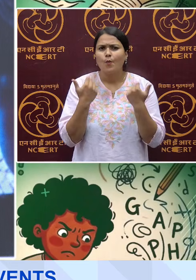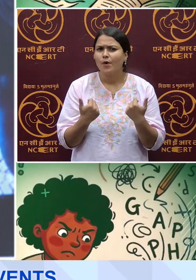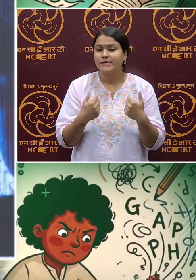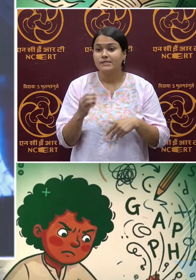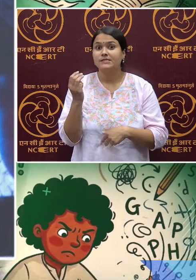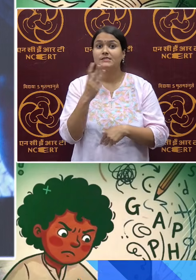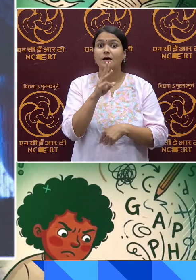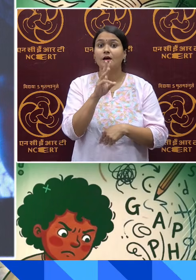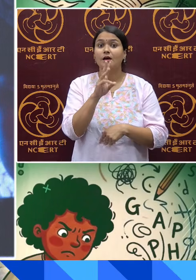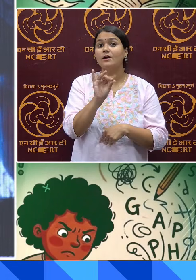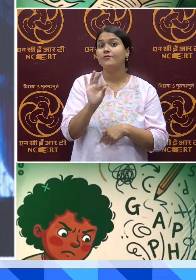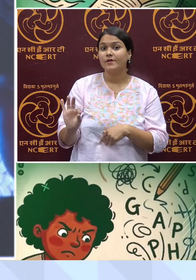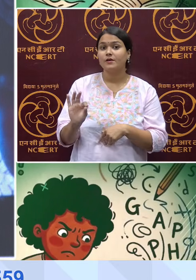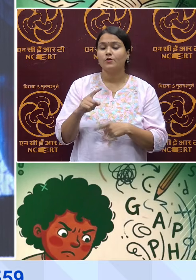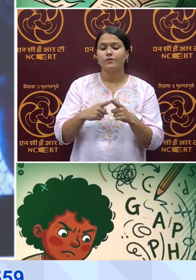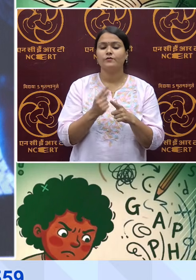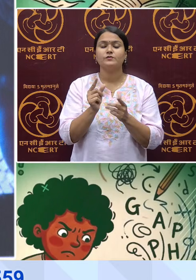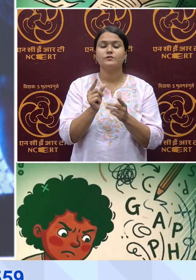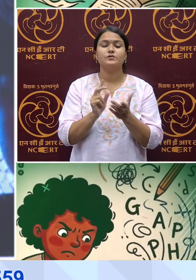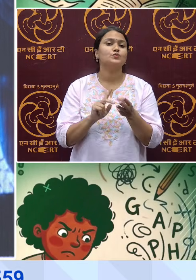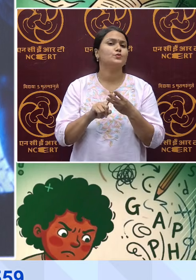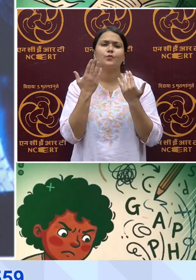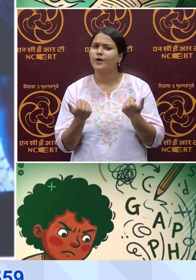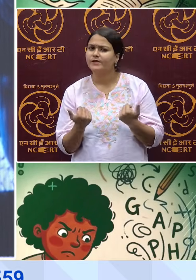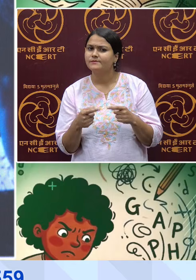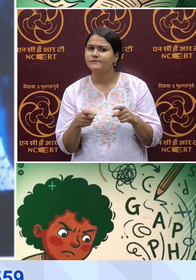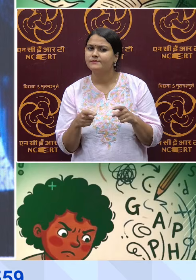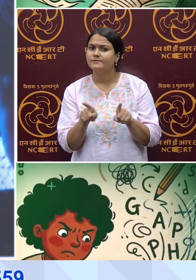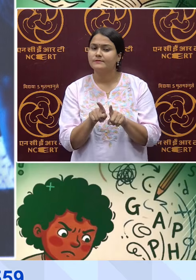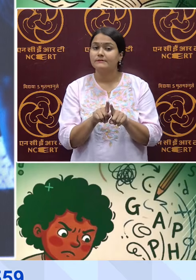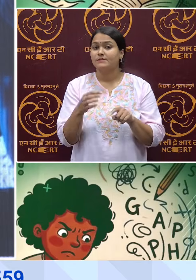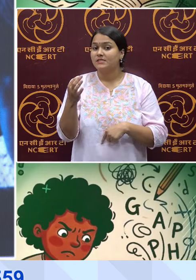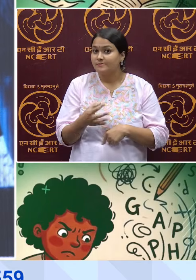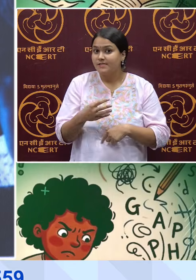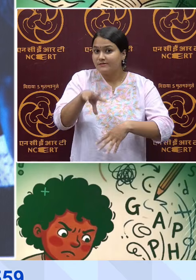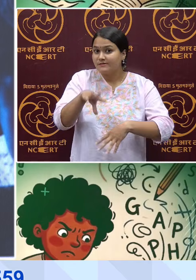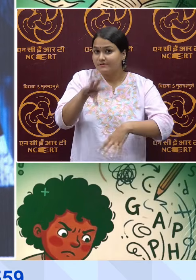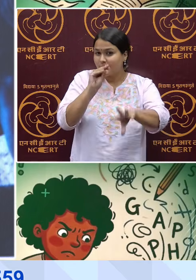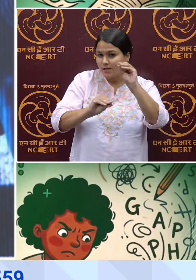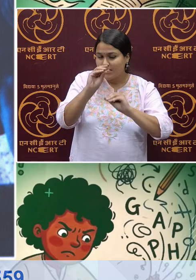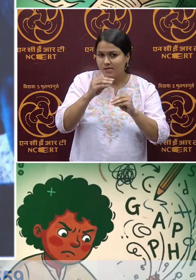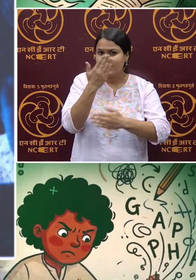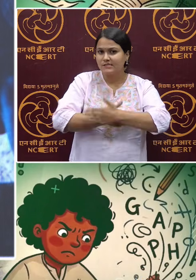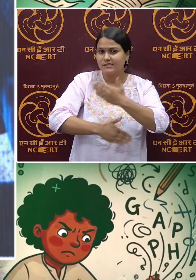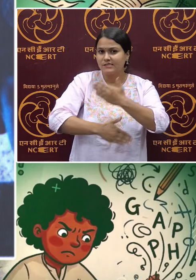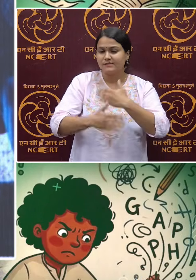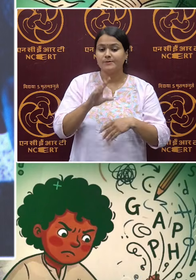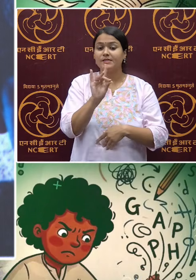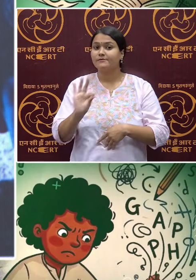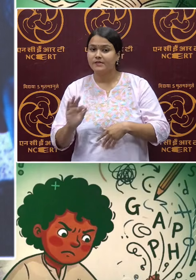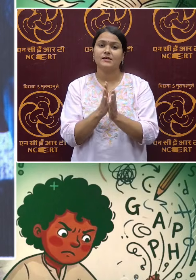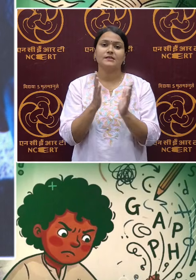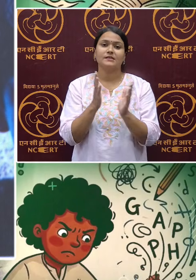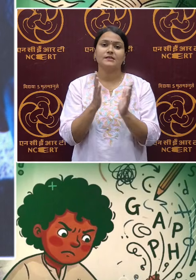June. Yesterday I mentioned the reason, today let me do the same. Actually, Specific Learning Disabilities Week is celebrated on